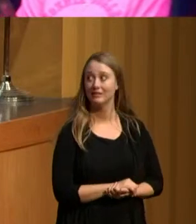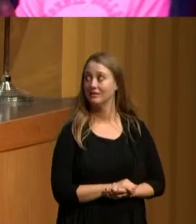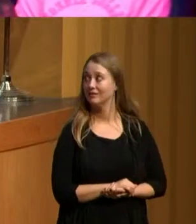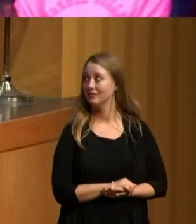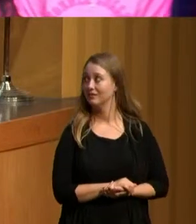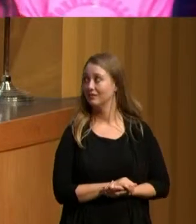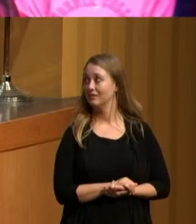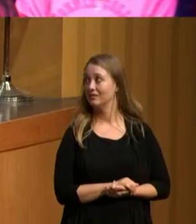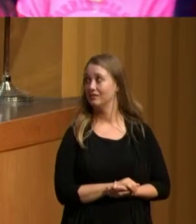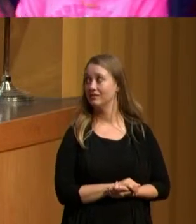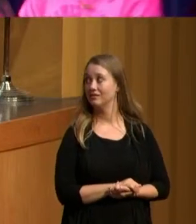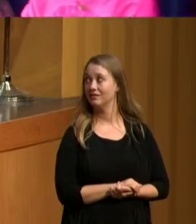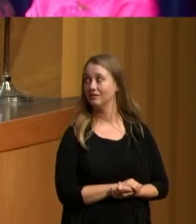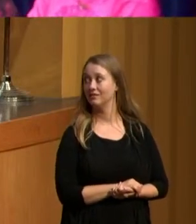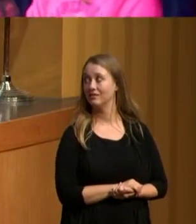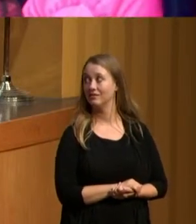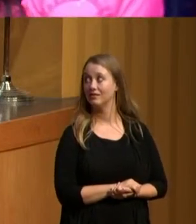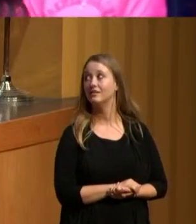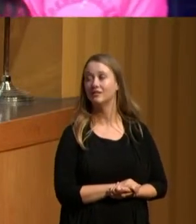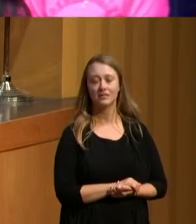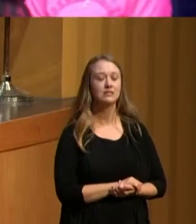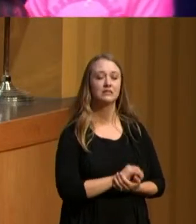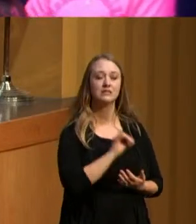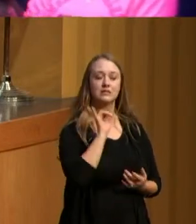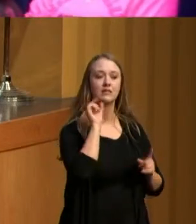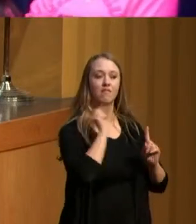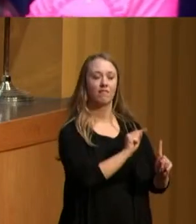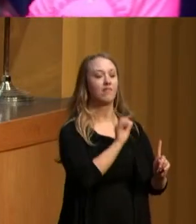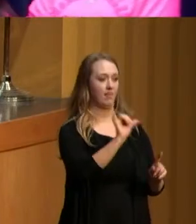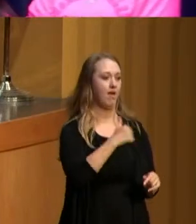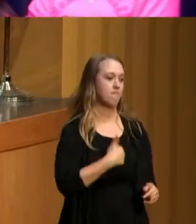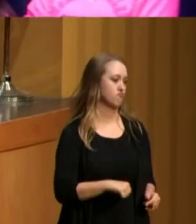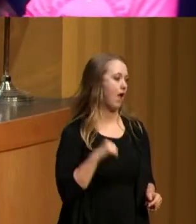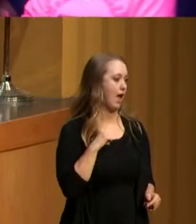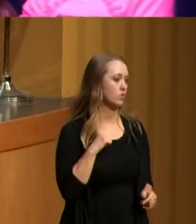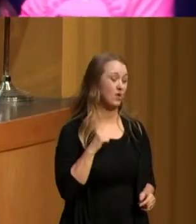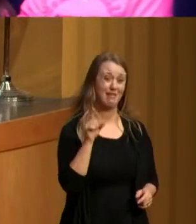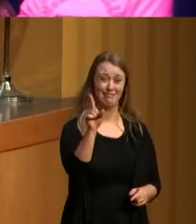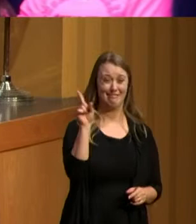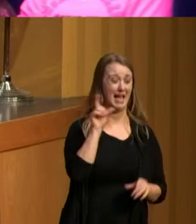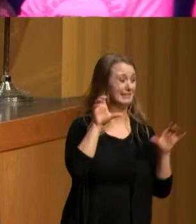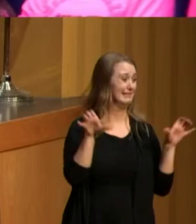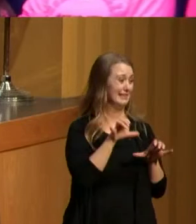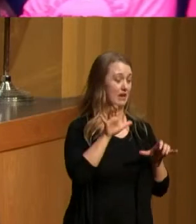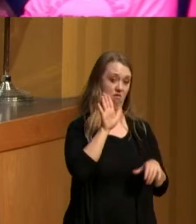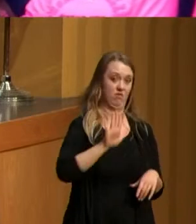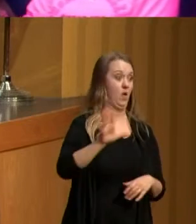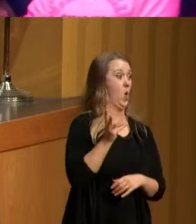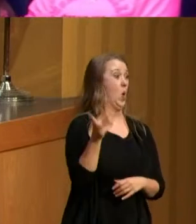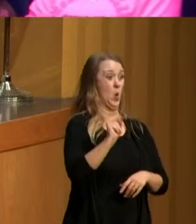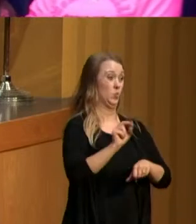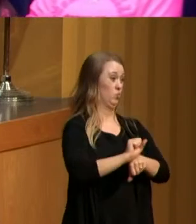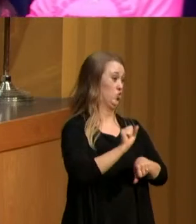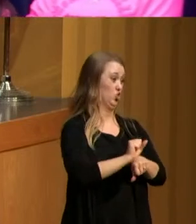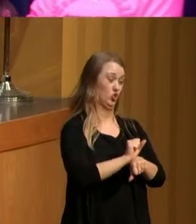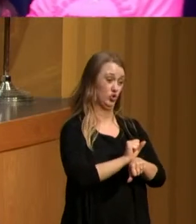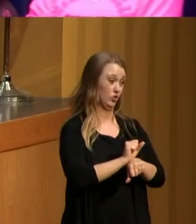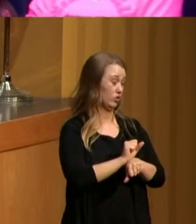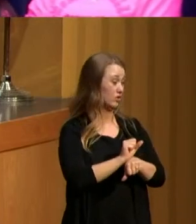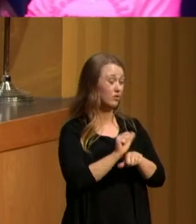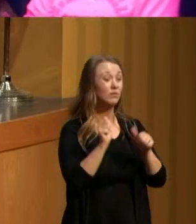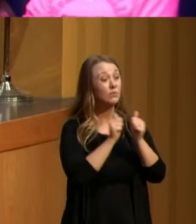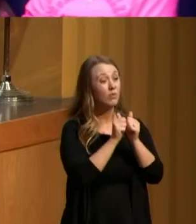So that's what I'm proud of, because they did this on their own, but with the help of our